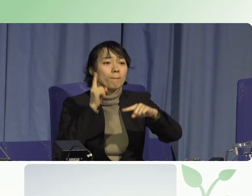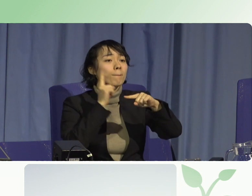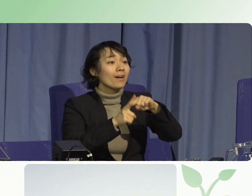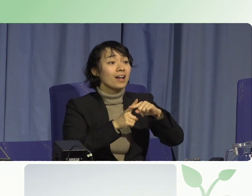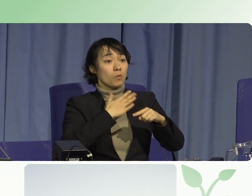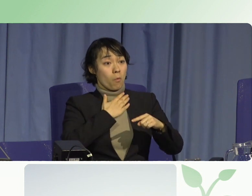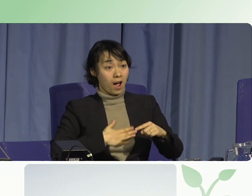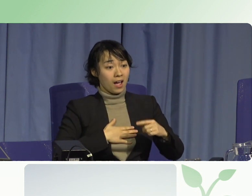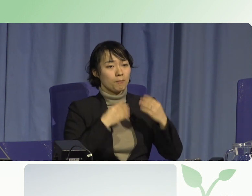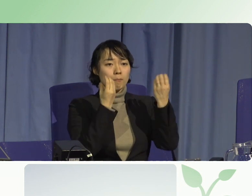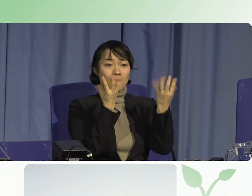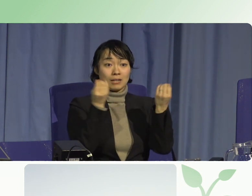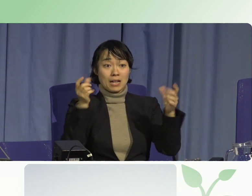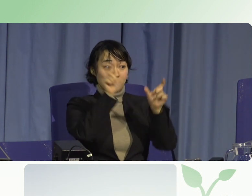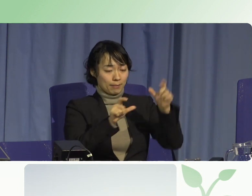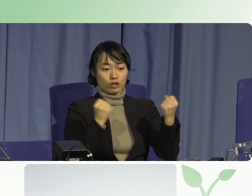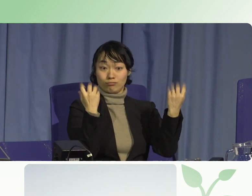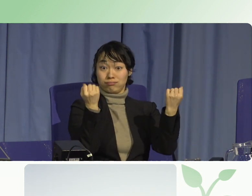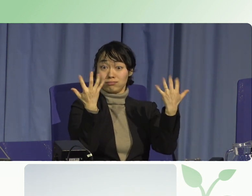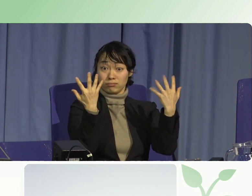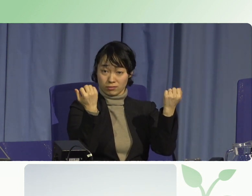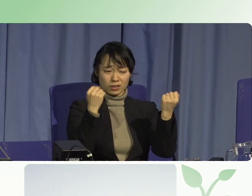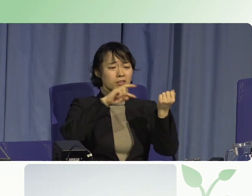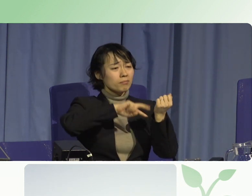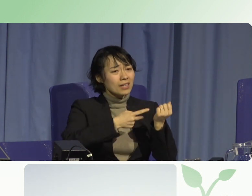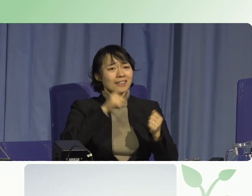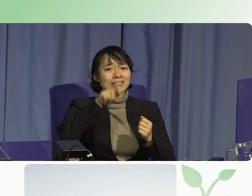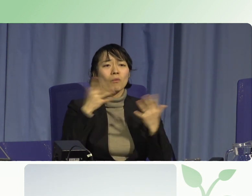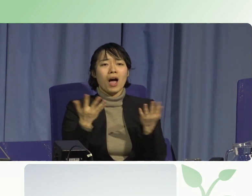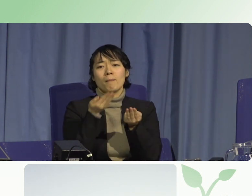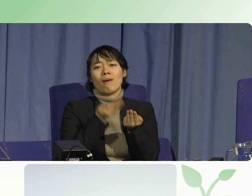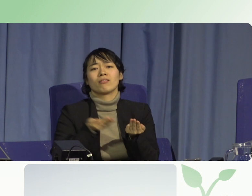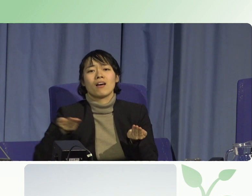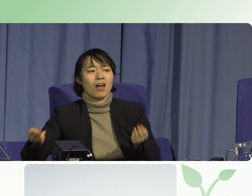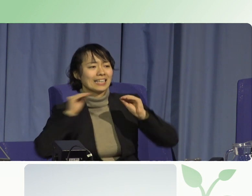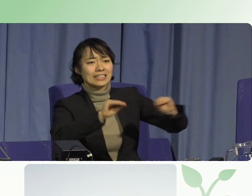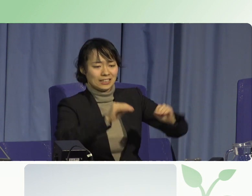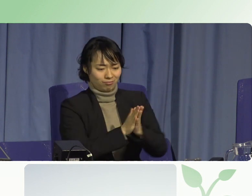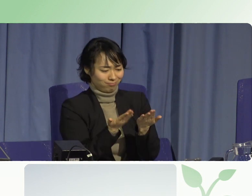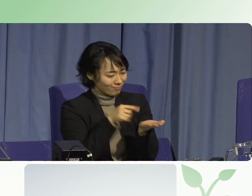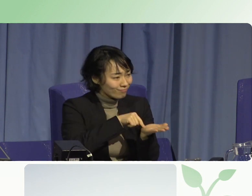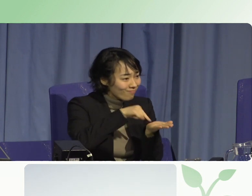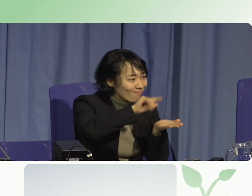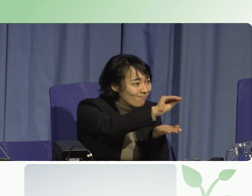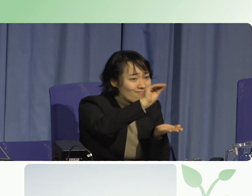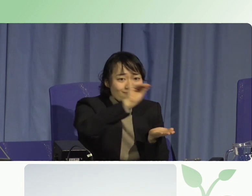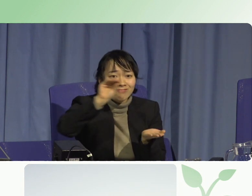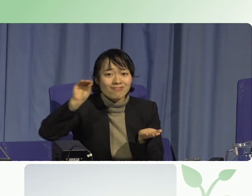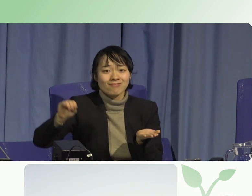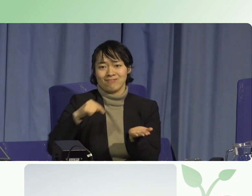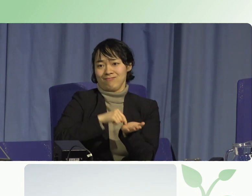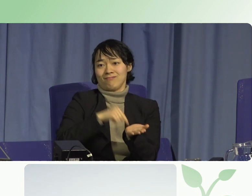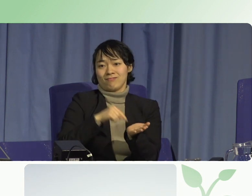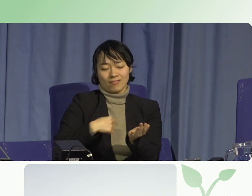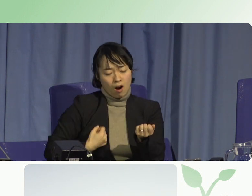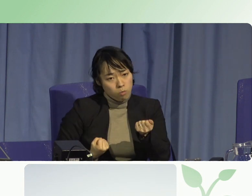still behind. We want more countries to develop sign language linguistics.